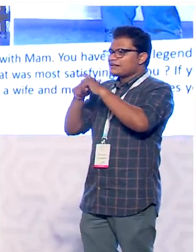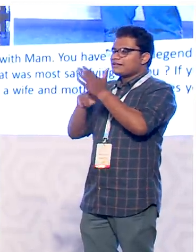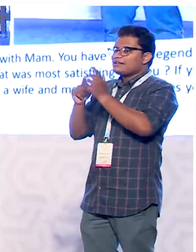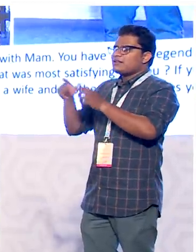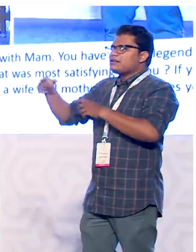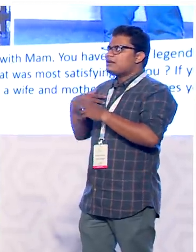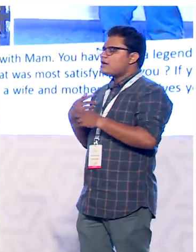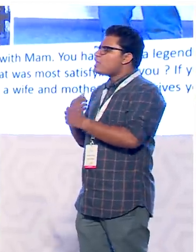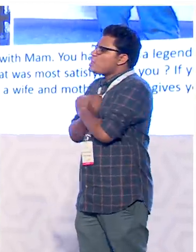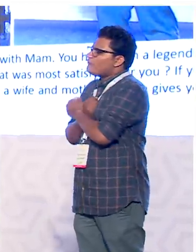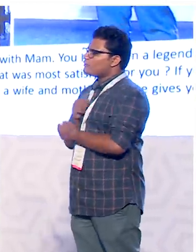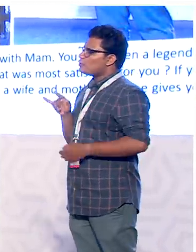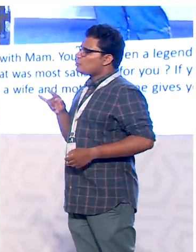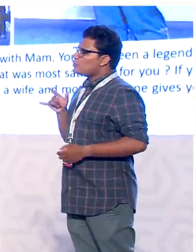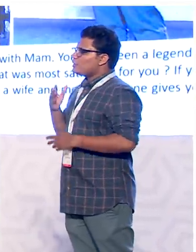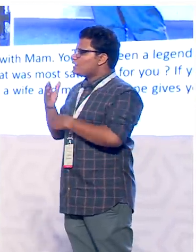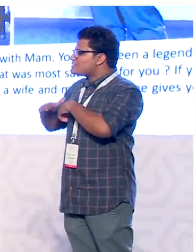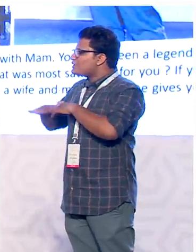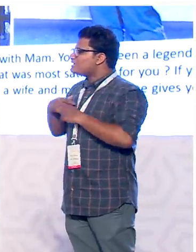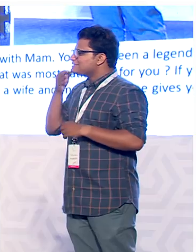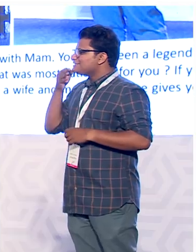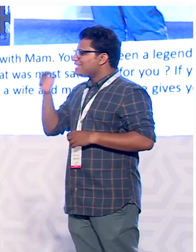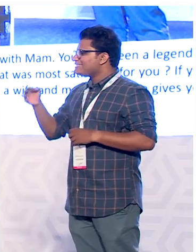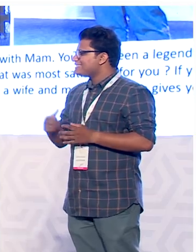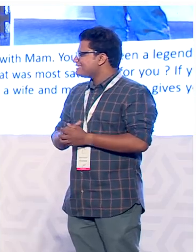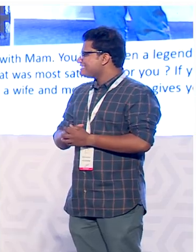experience with love? With love?